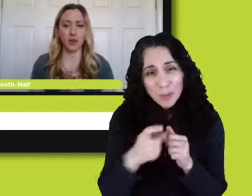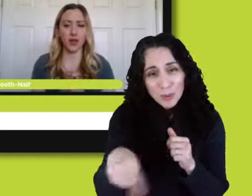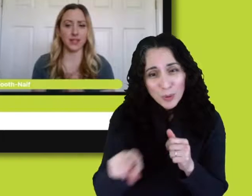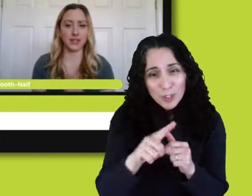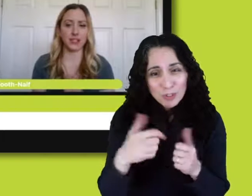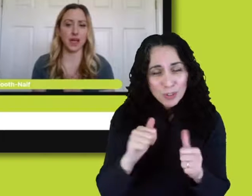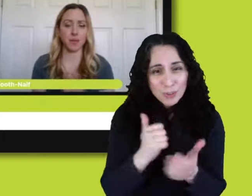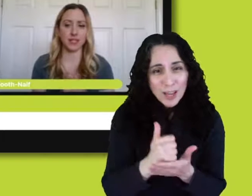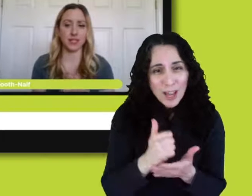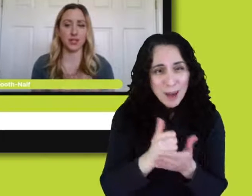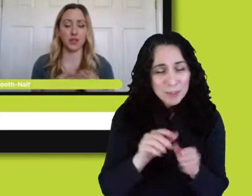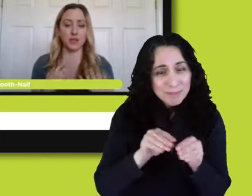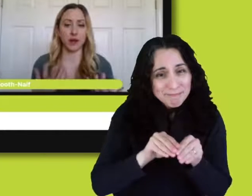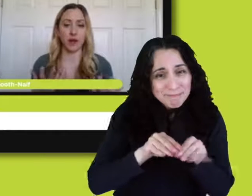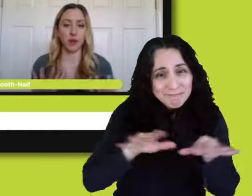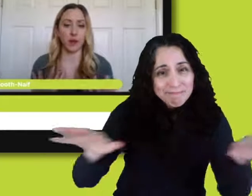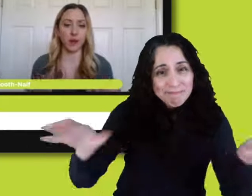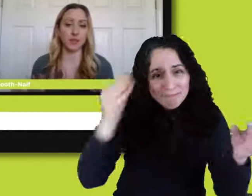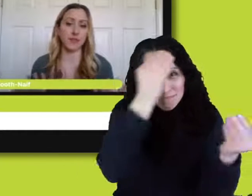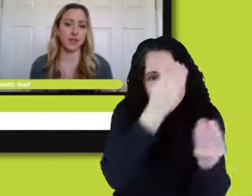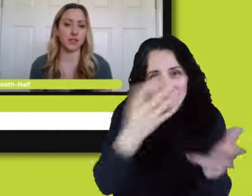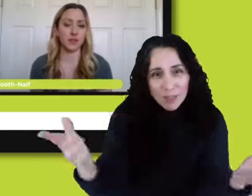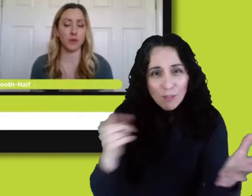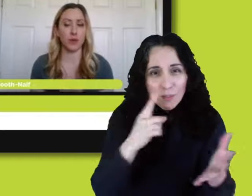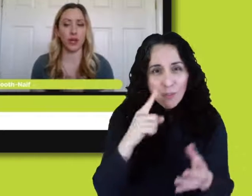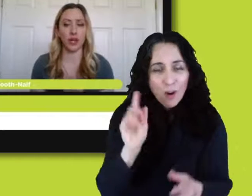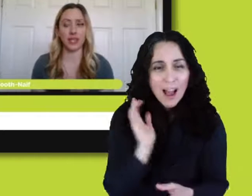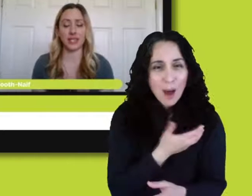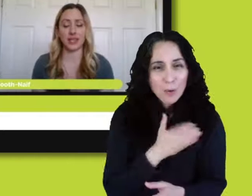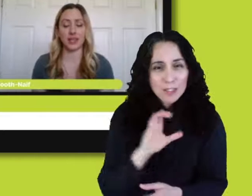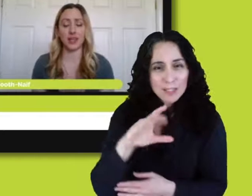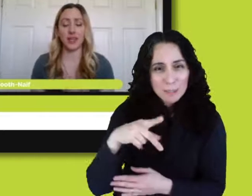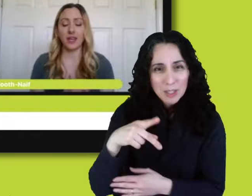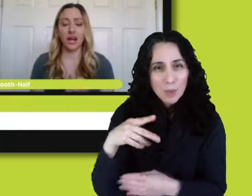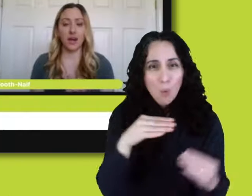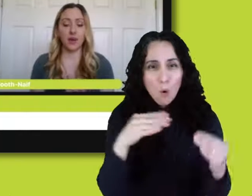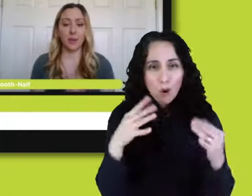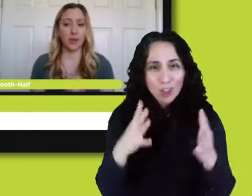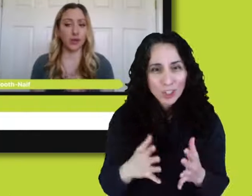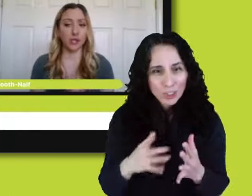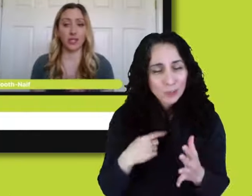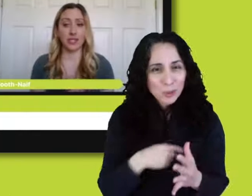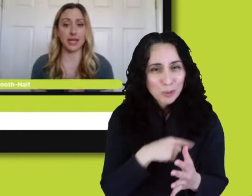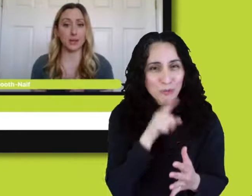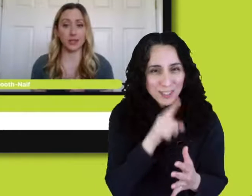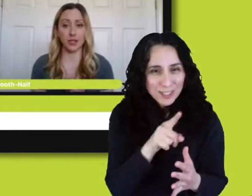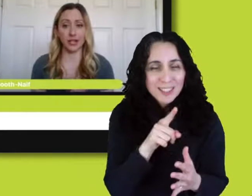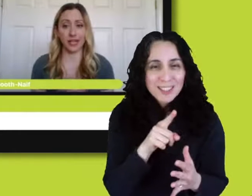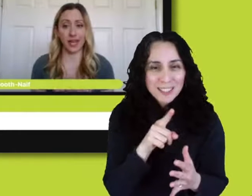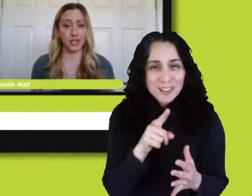and talking with you guys and just helping to, spread awareness for our CP warriors. And we really